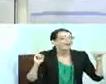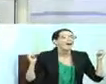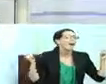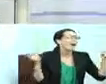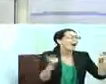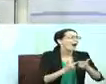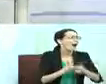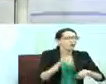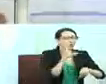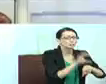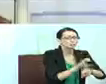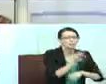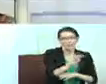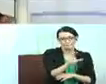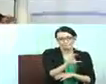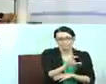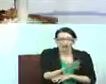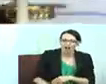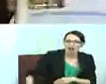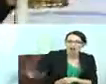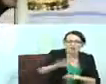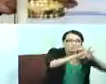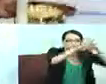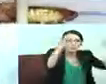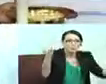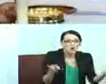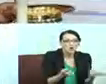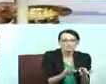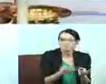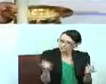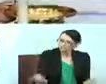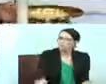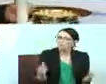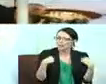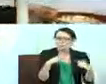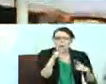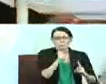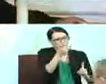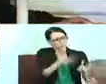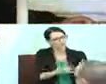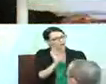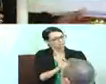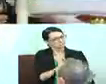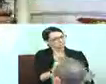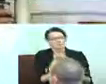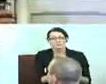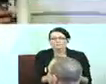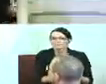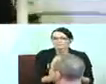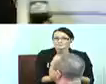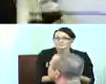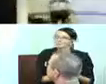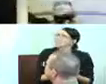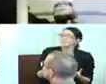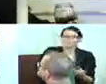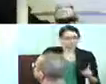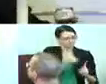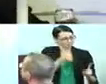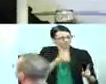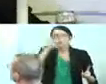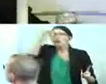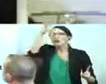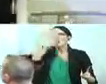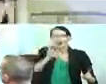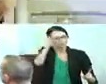MCCs all over the world. That you come just as you are, just as God created you